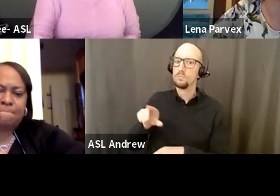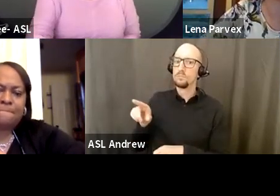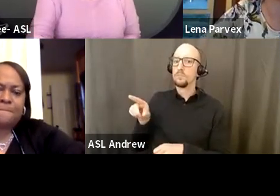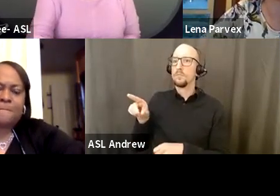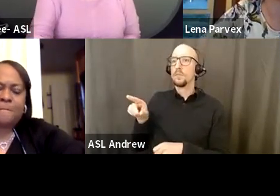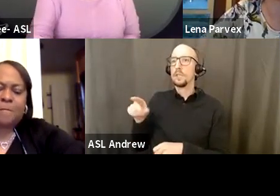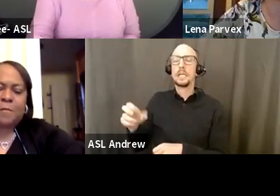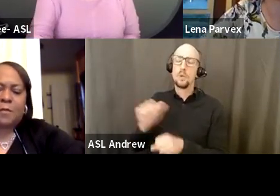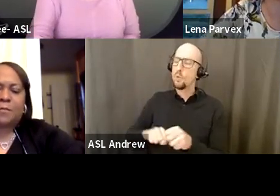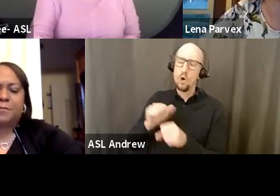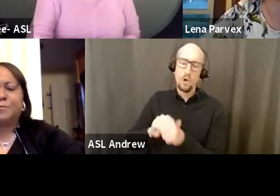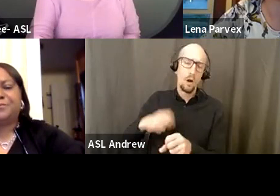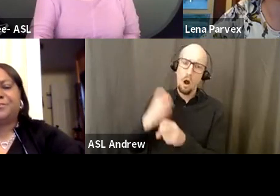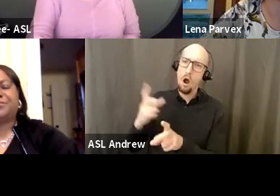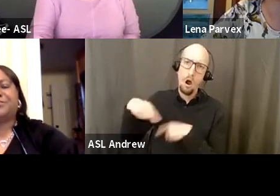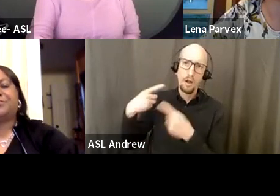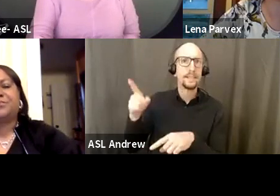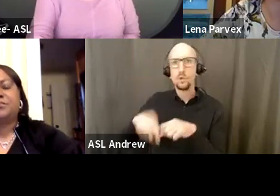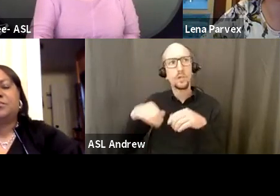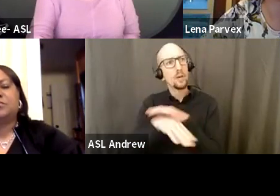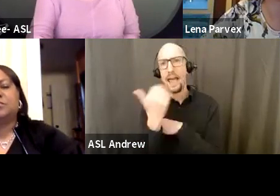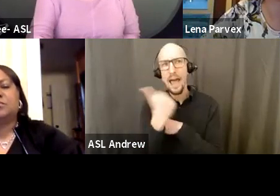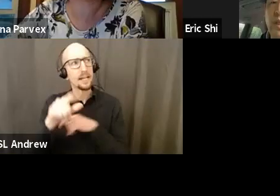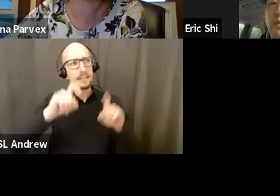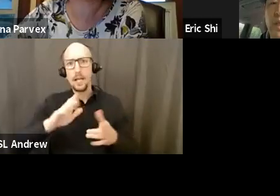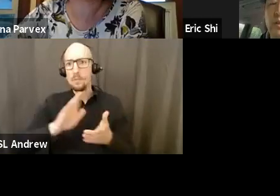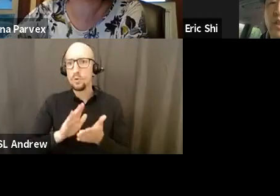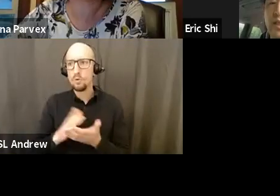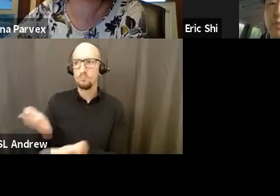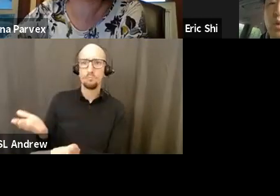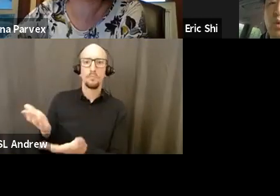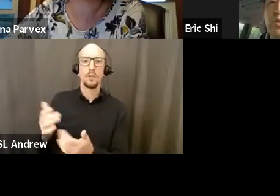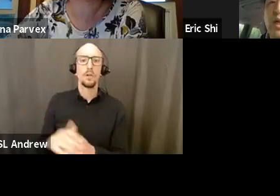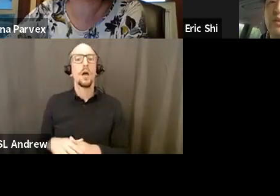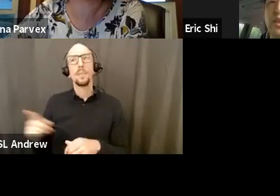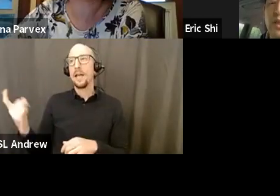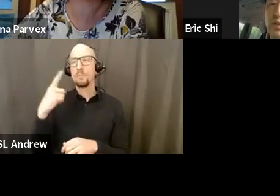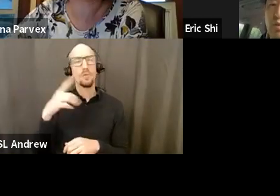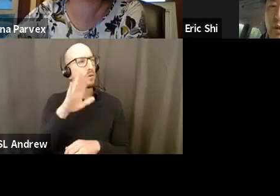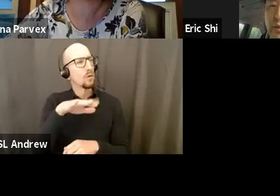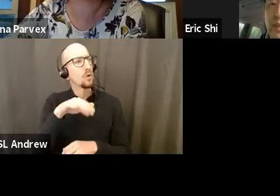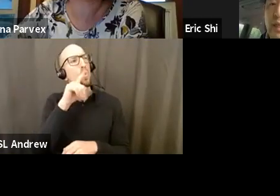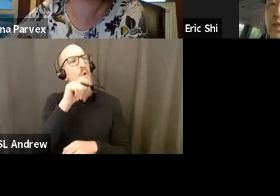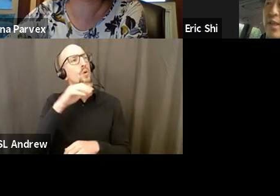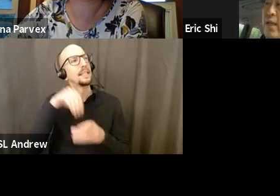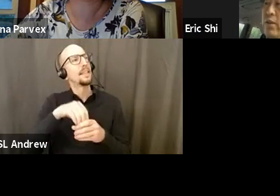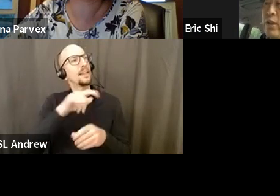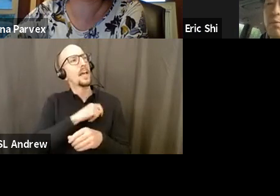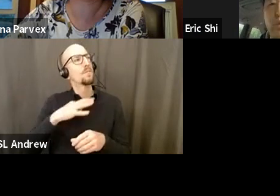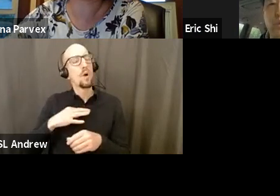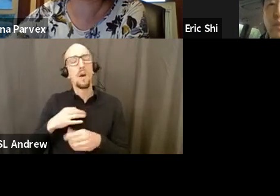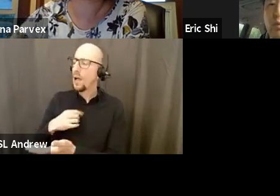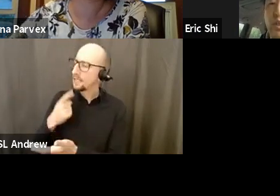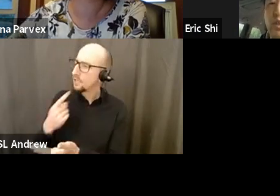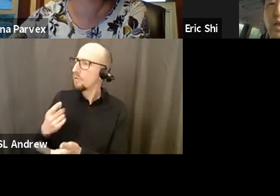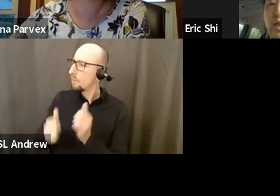he worked so hard, he couldn't get in any of those exam schools. But he asked me who's on the task force. I said,